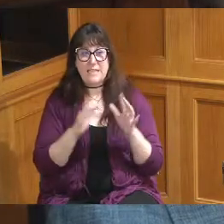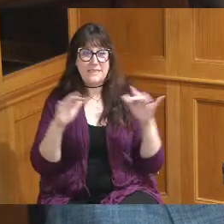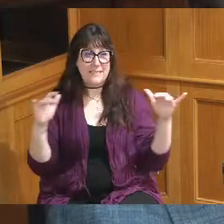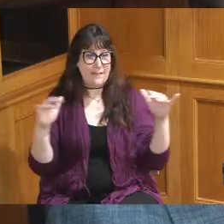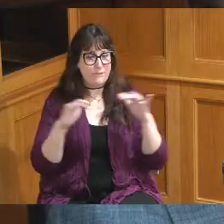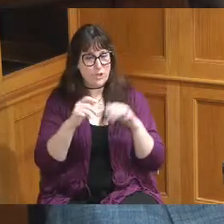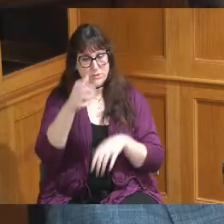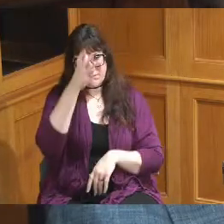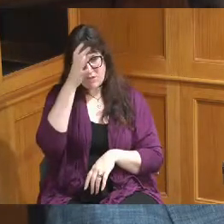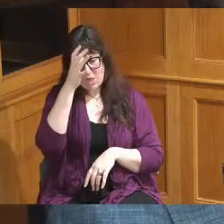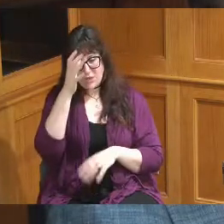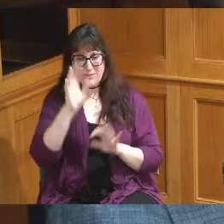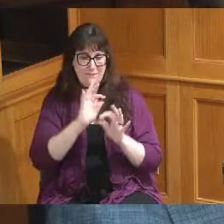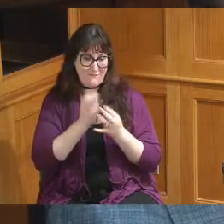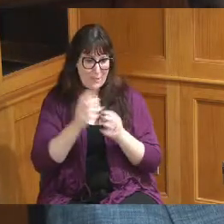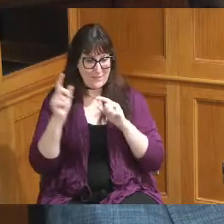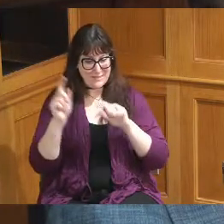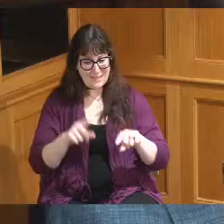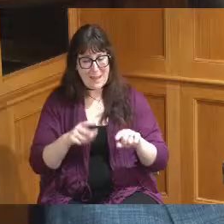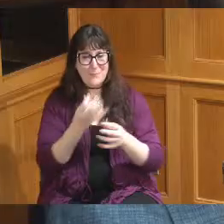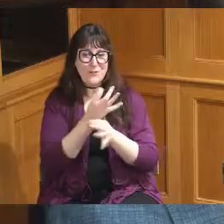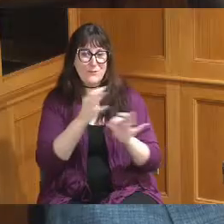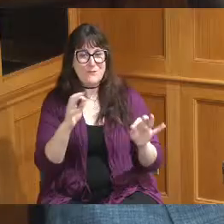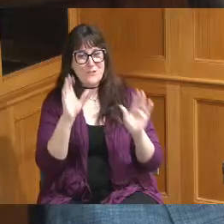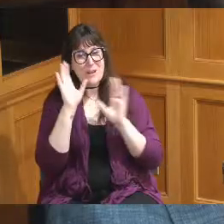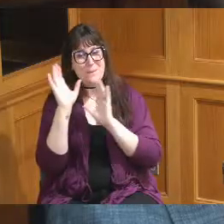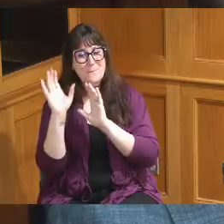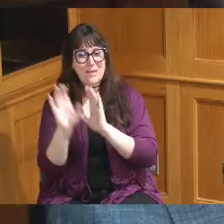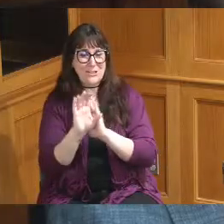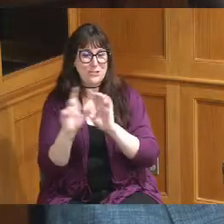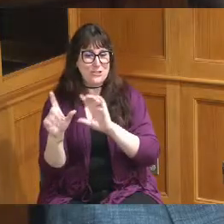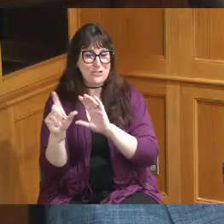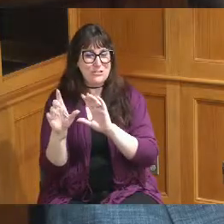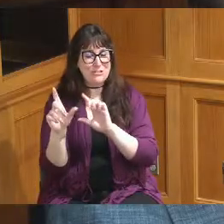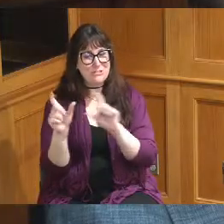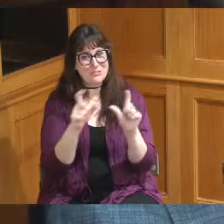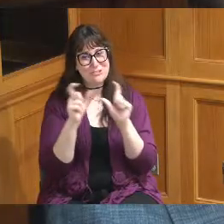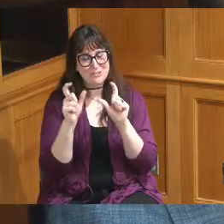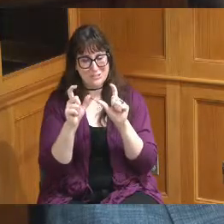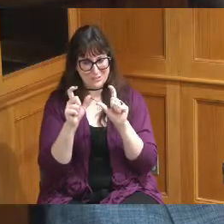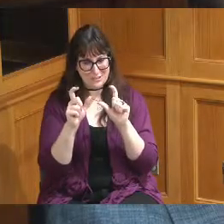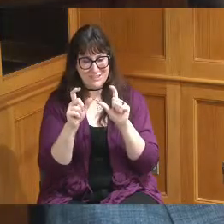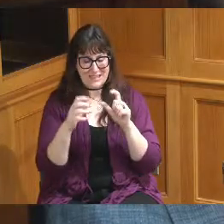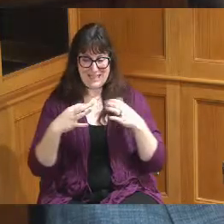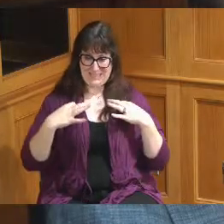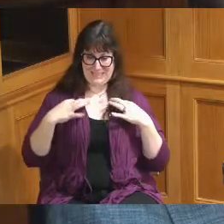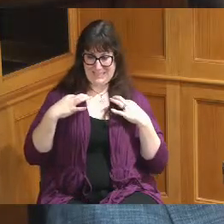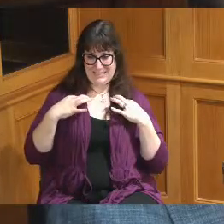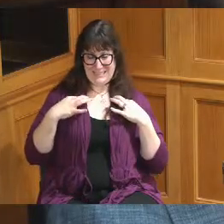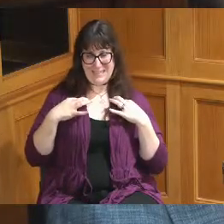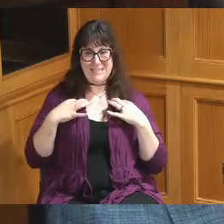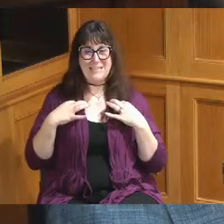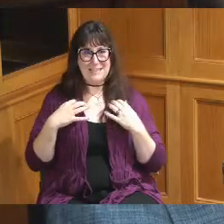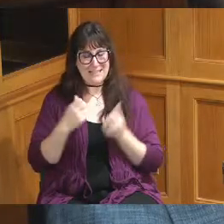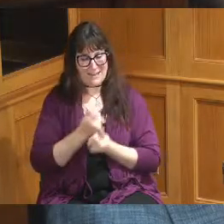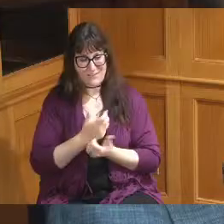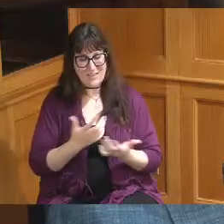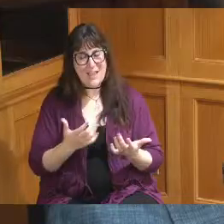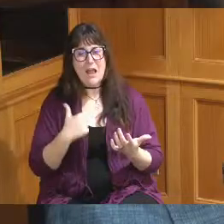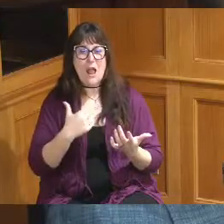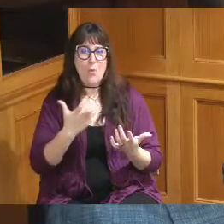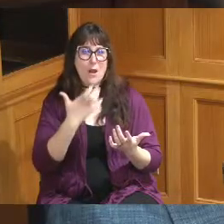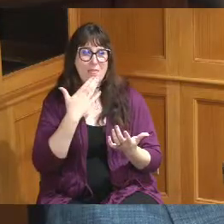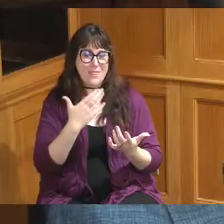families came down, and they got free photos, and they got some T-shirts. And I want to thank